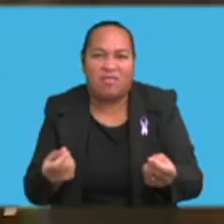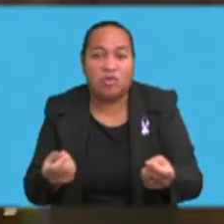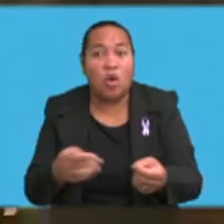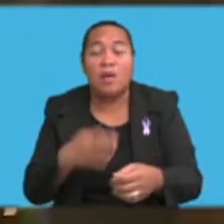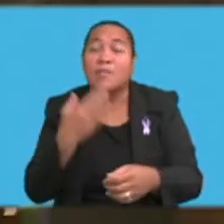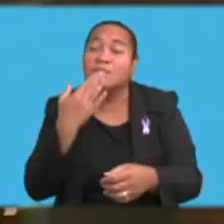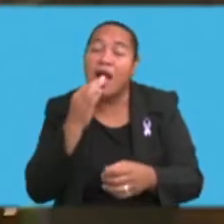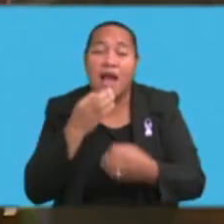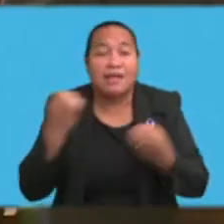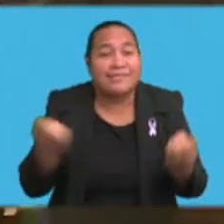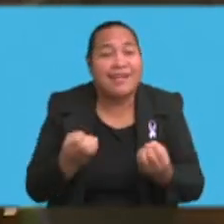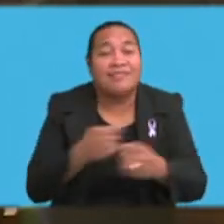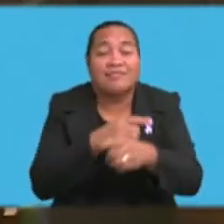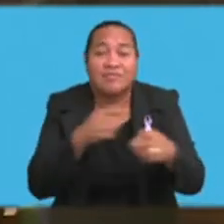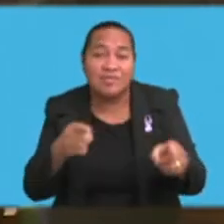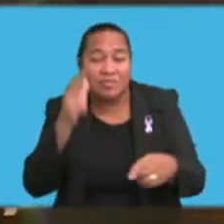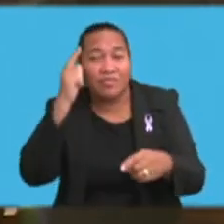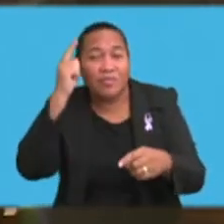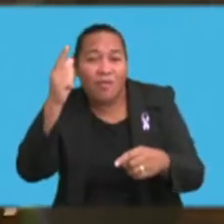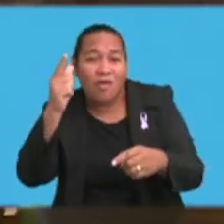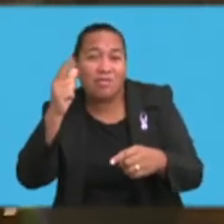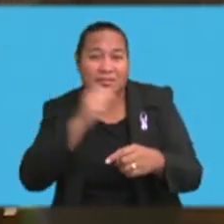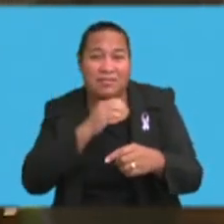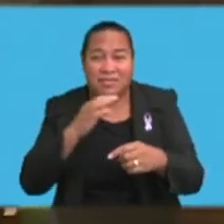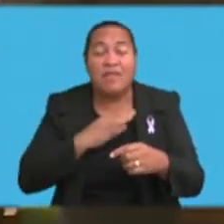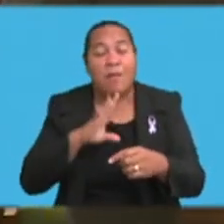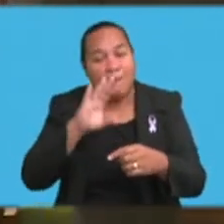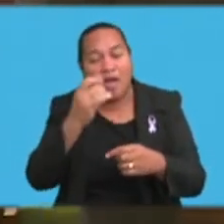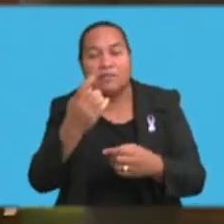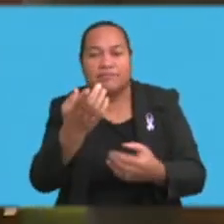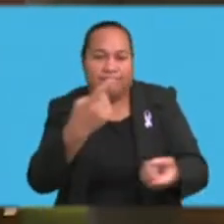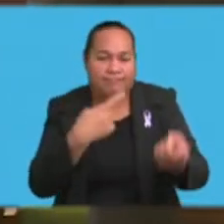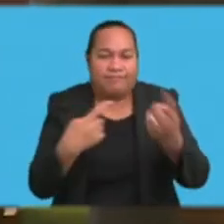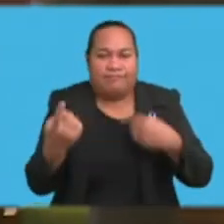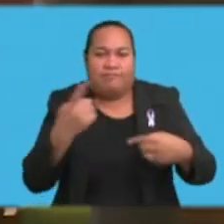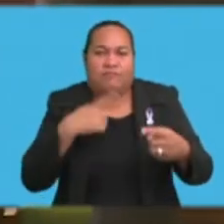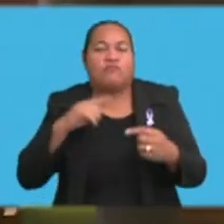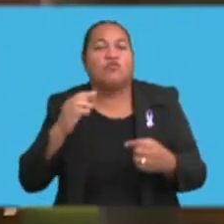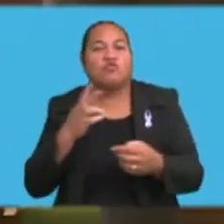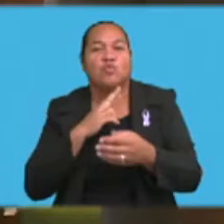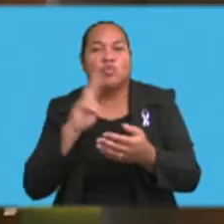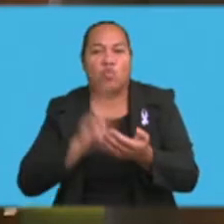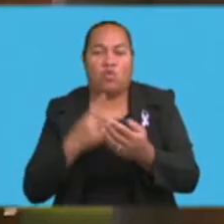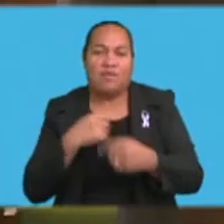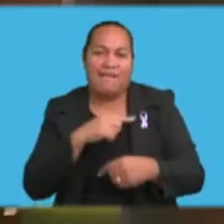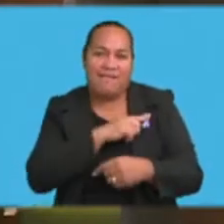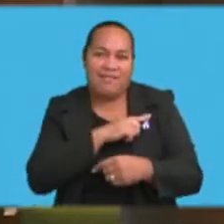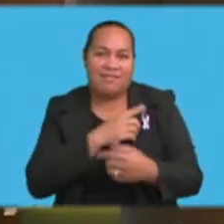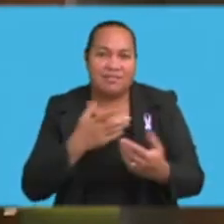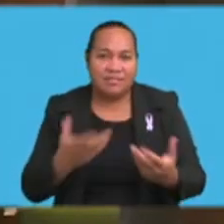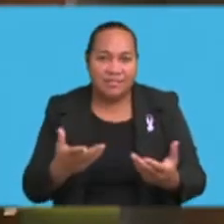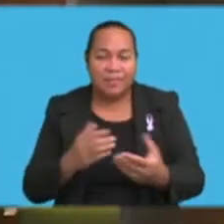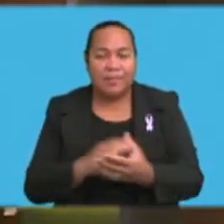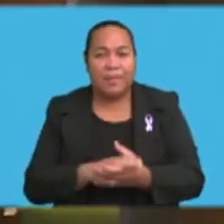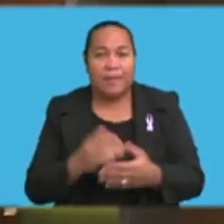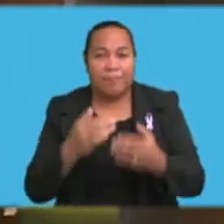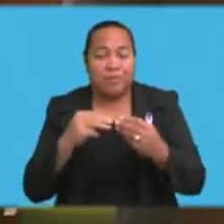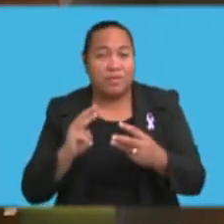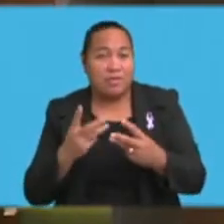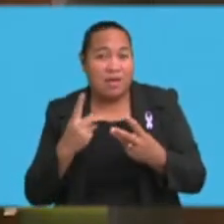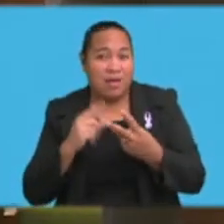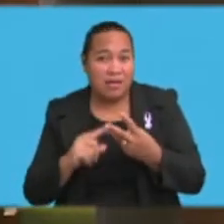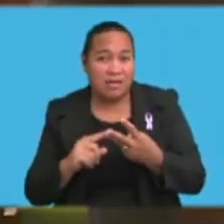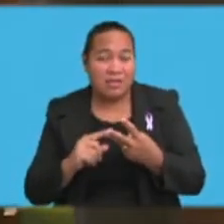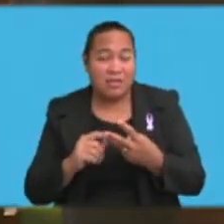need to come on board and make sure that they do report accidents or near misses when they do take place. The third area in which there's a lot of